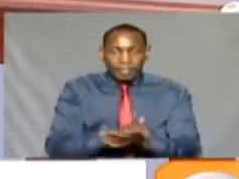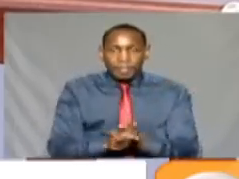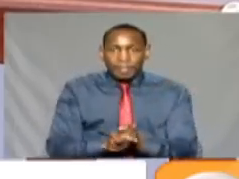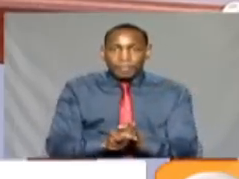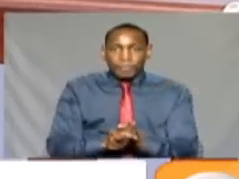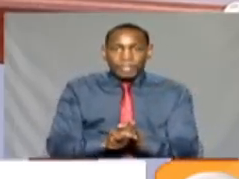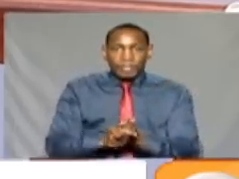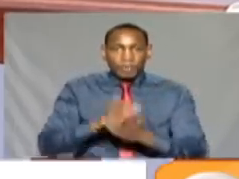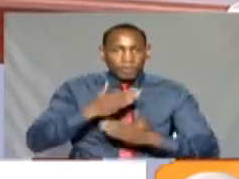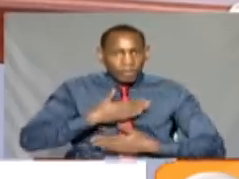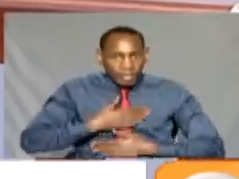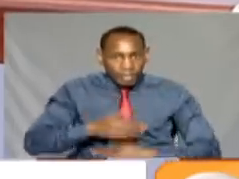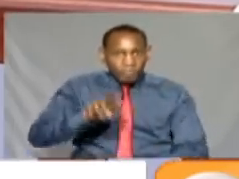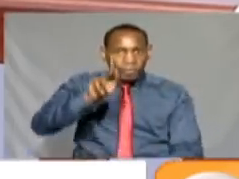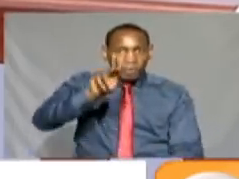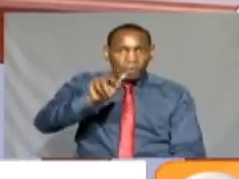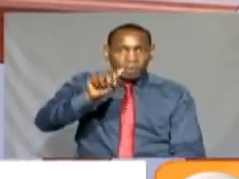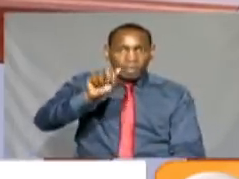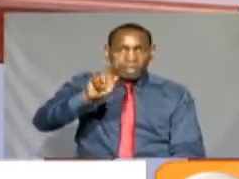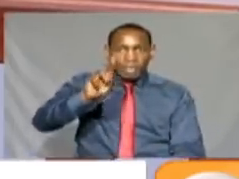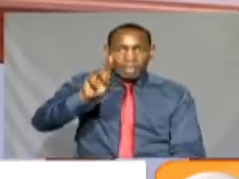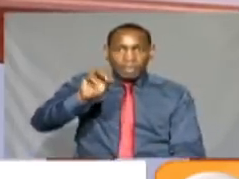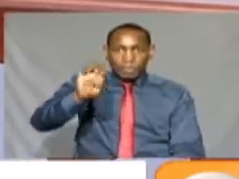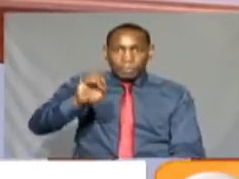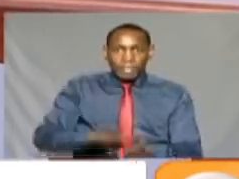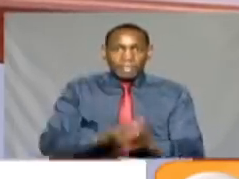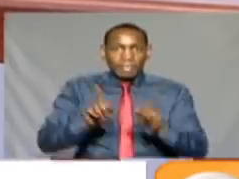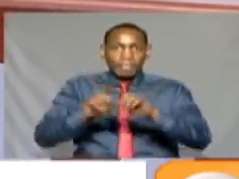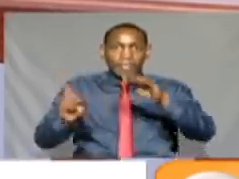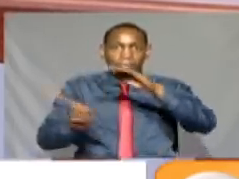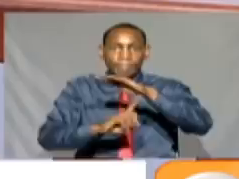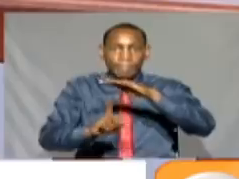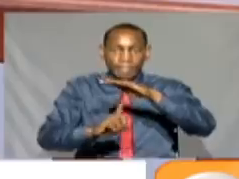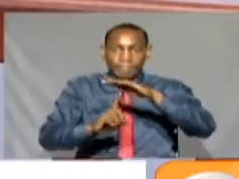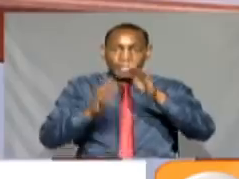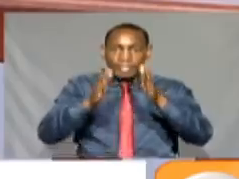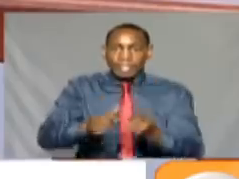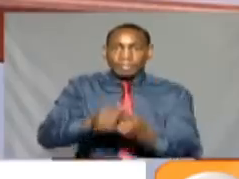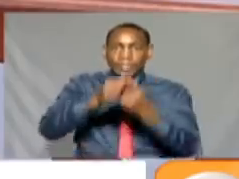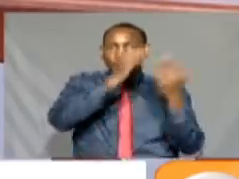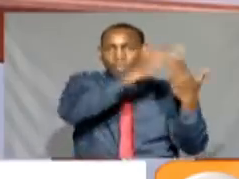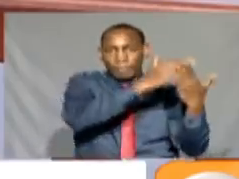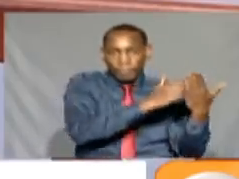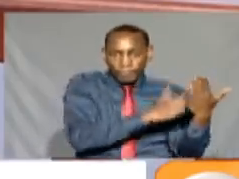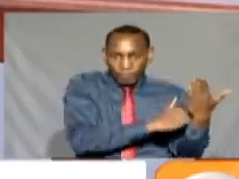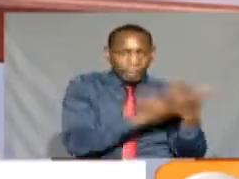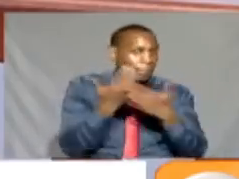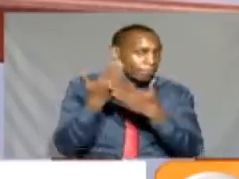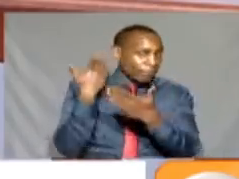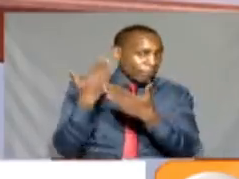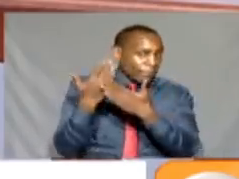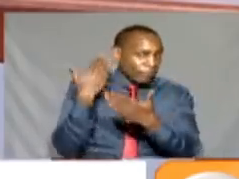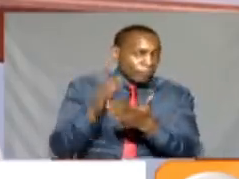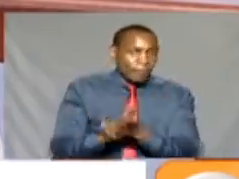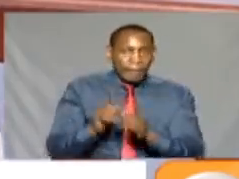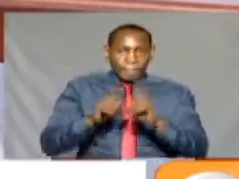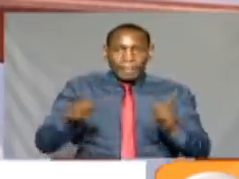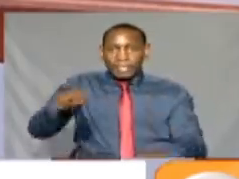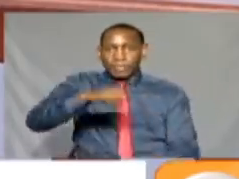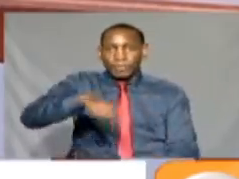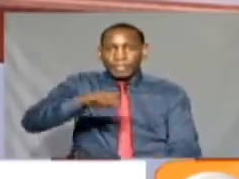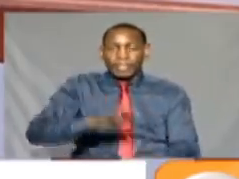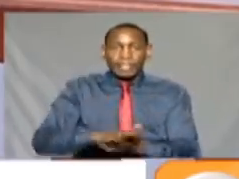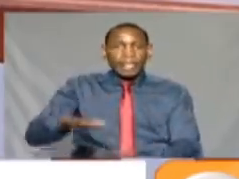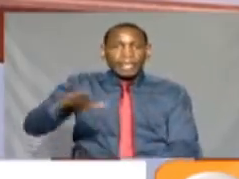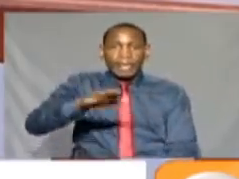the late Honorable Jenga Karume, yes. By then he was the Minister of Special Programs. Okay. So, but us from, you know, from